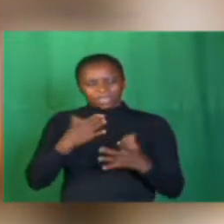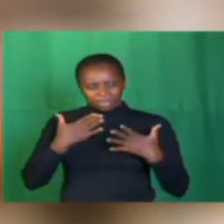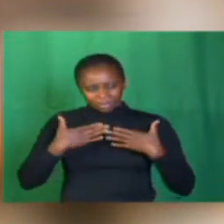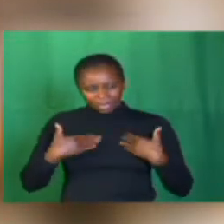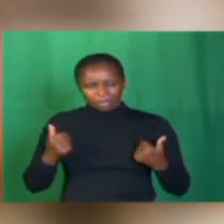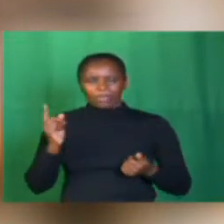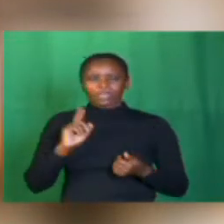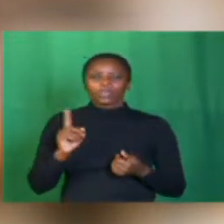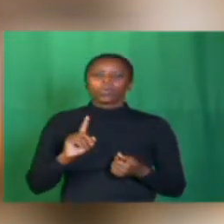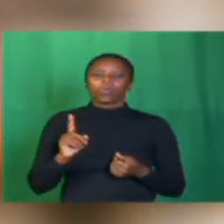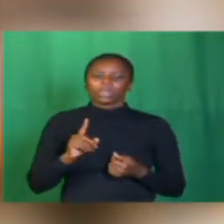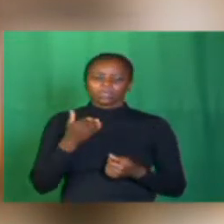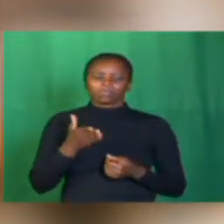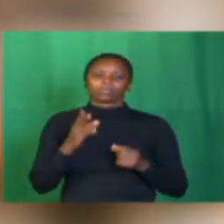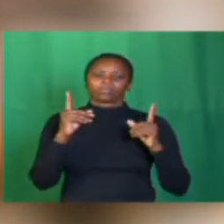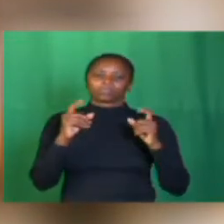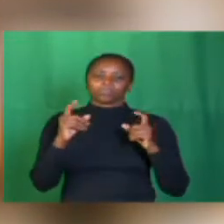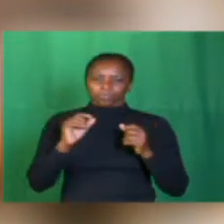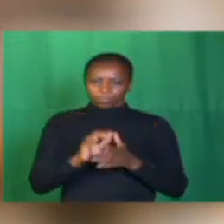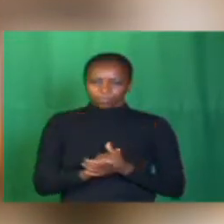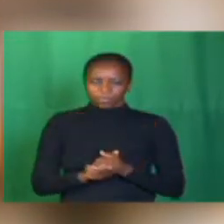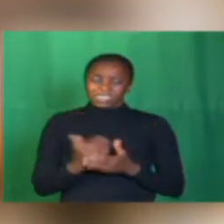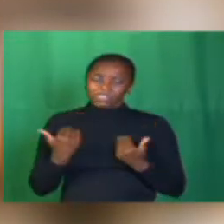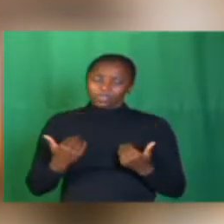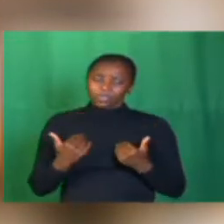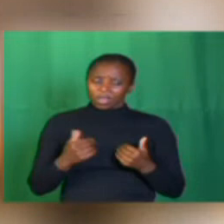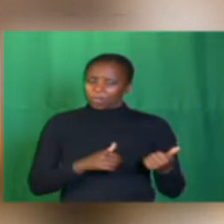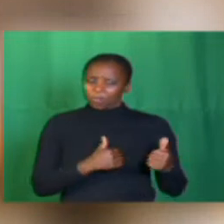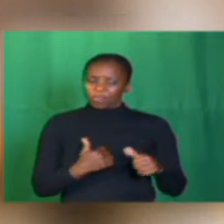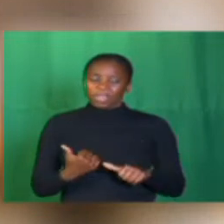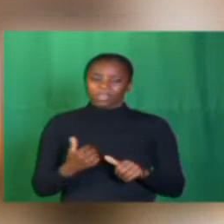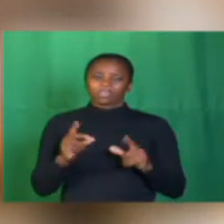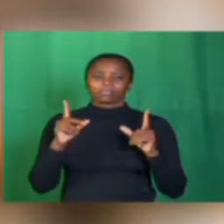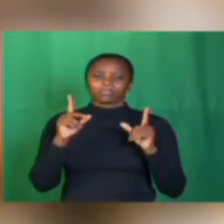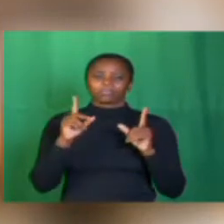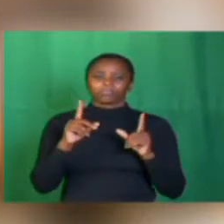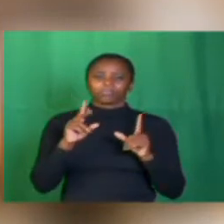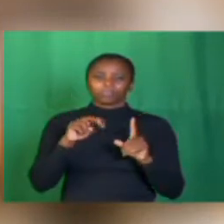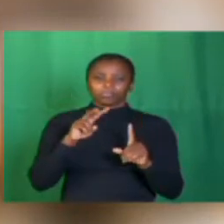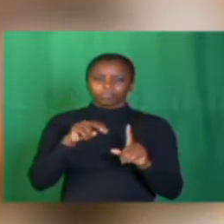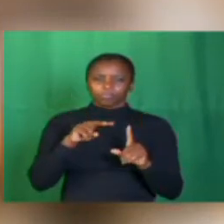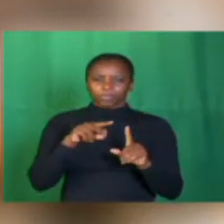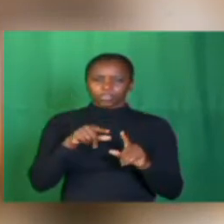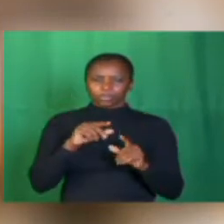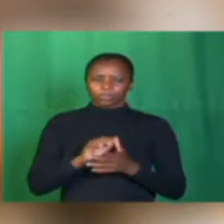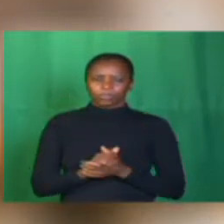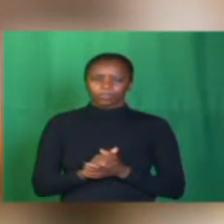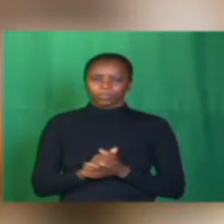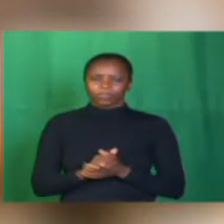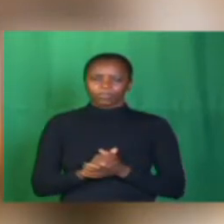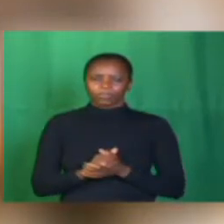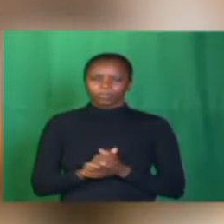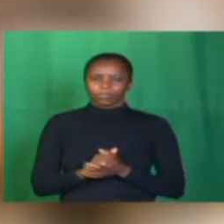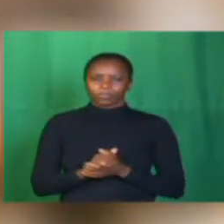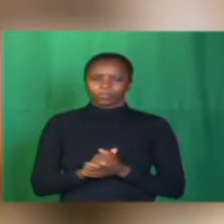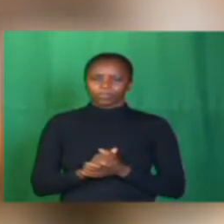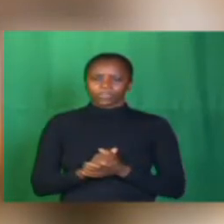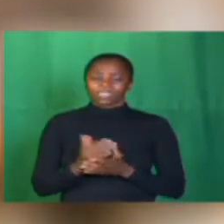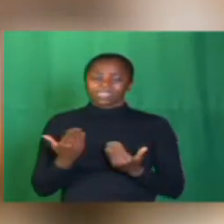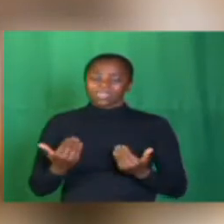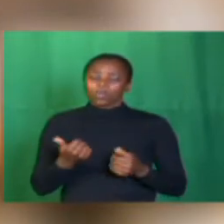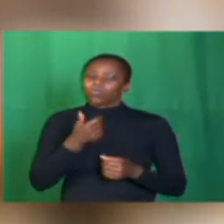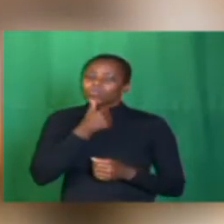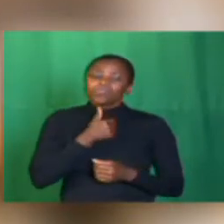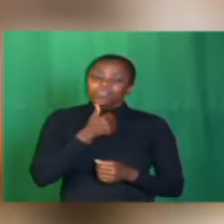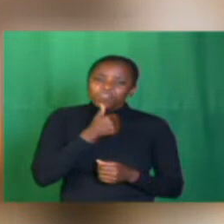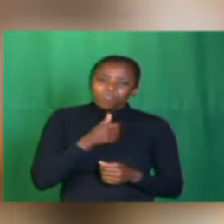happening in that event. Let's go back to the picture that I showed to you earlier on, and we are going to use